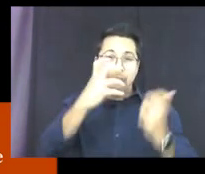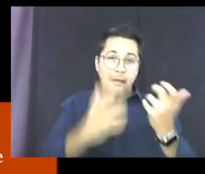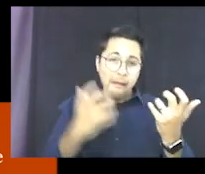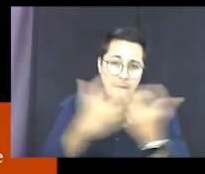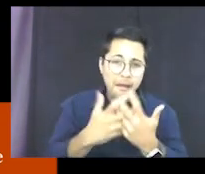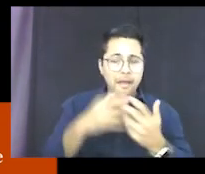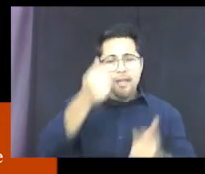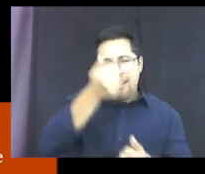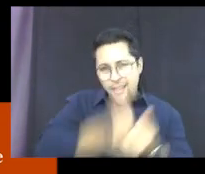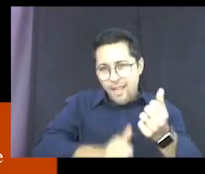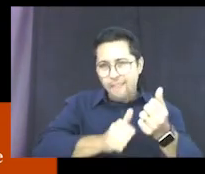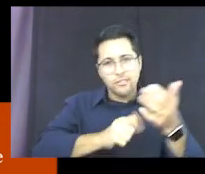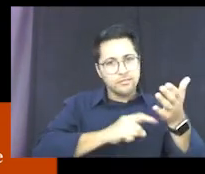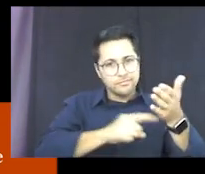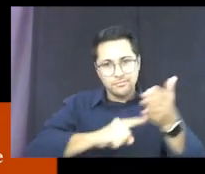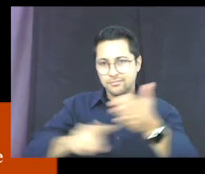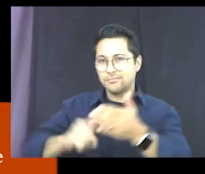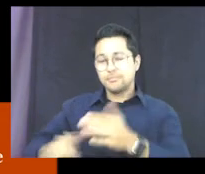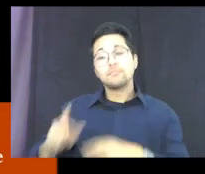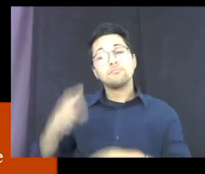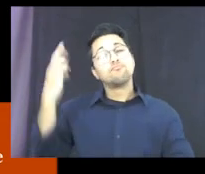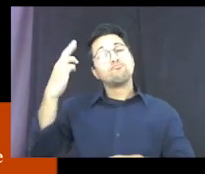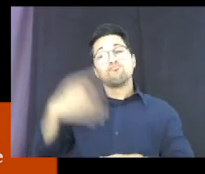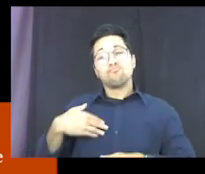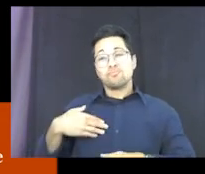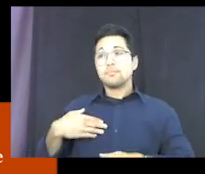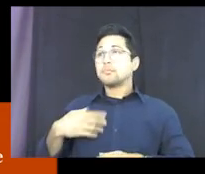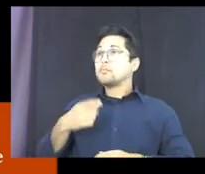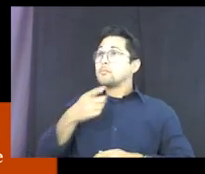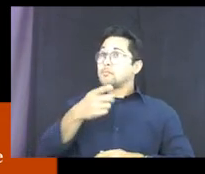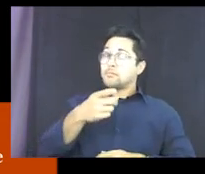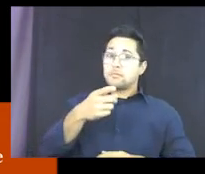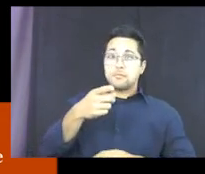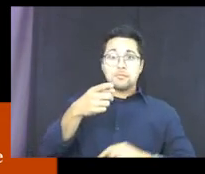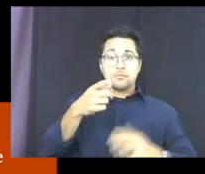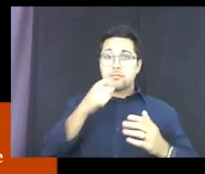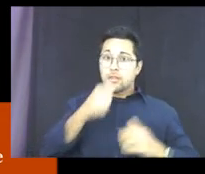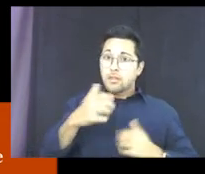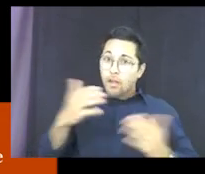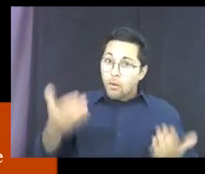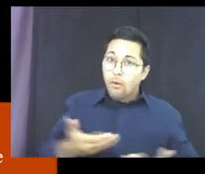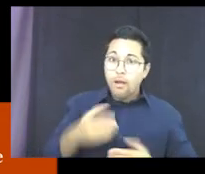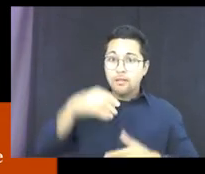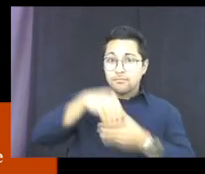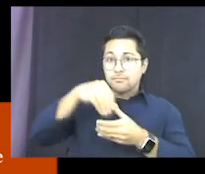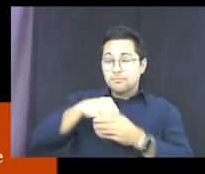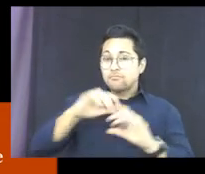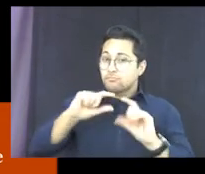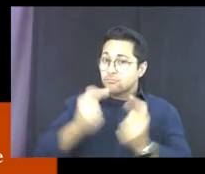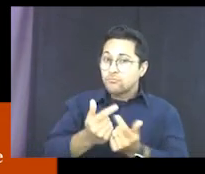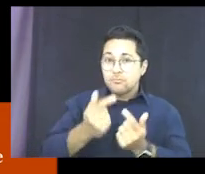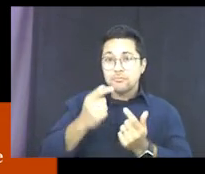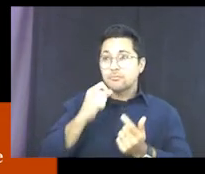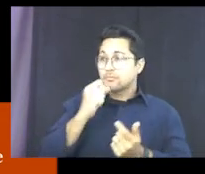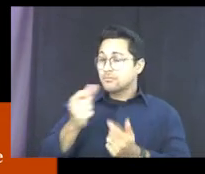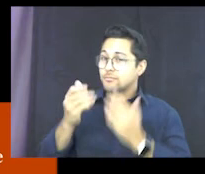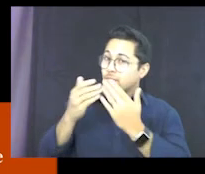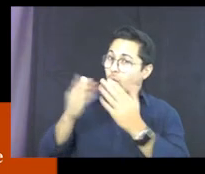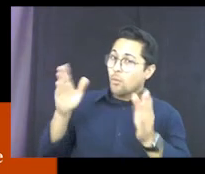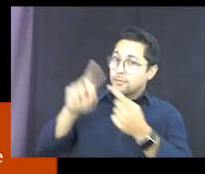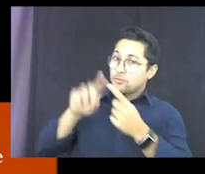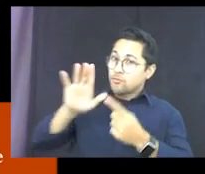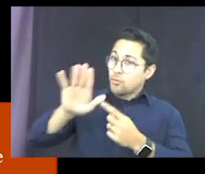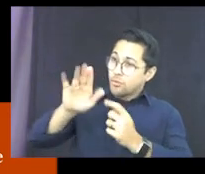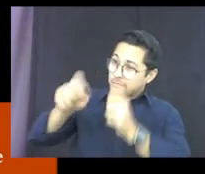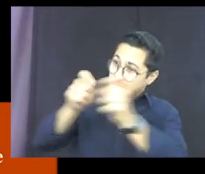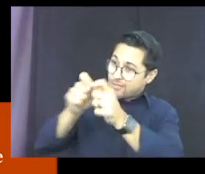subtype. Just because you may not be welcome in a group that isn't open to your autistic